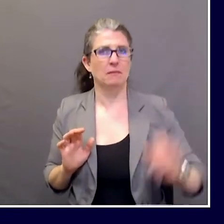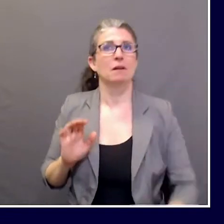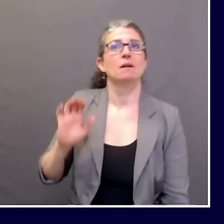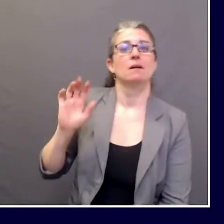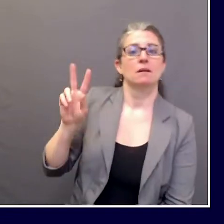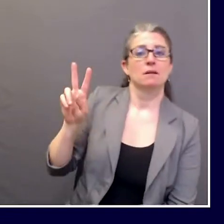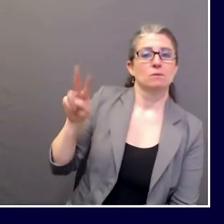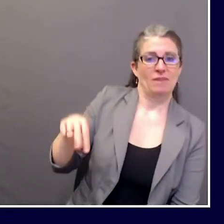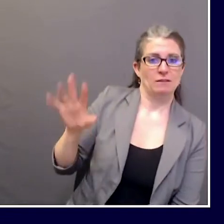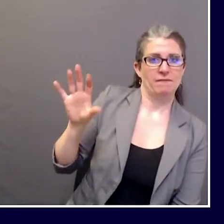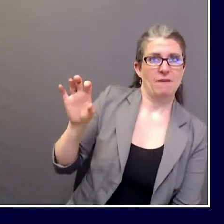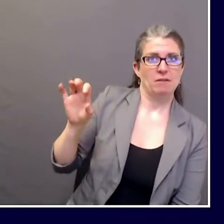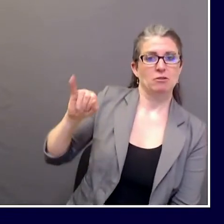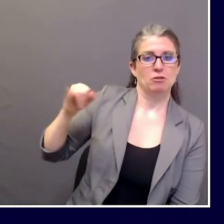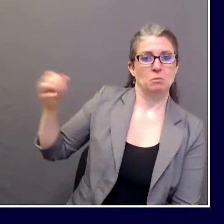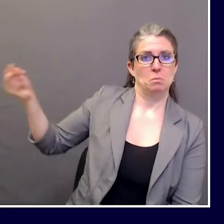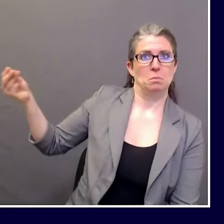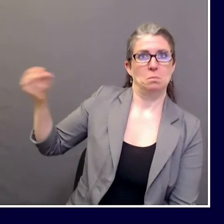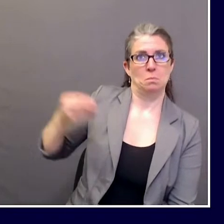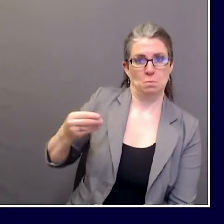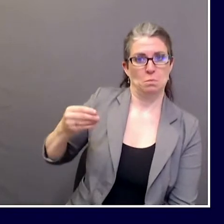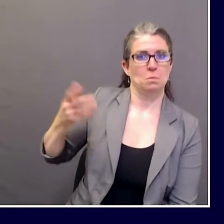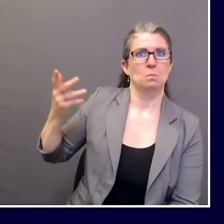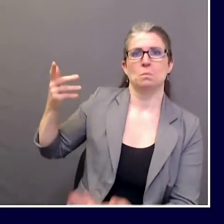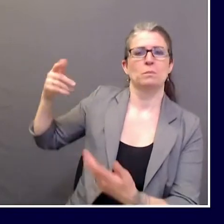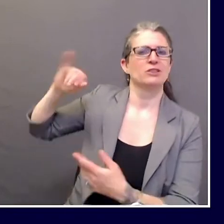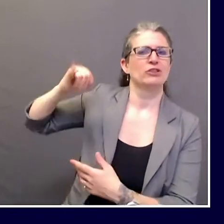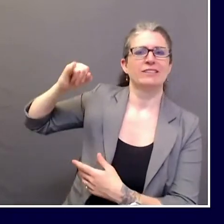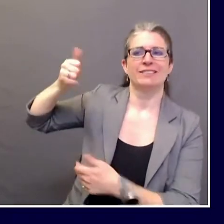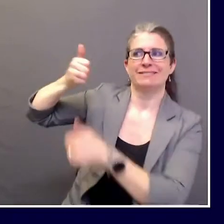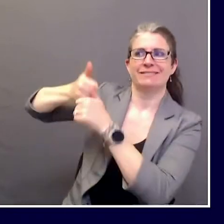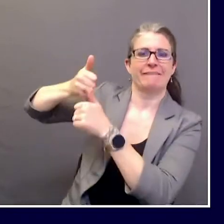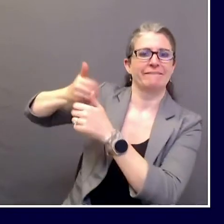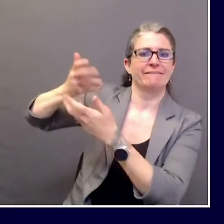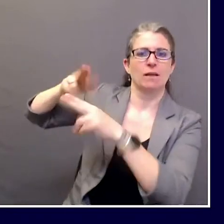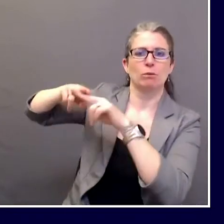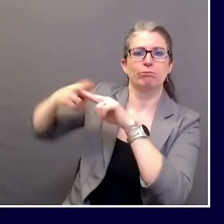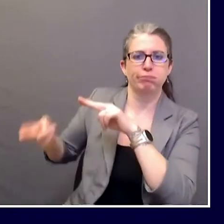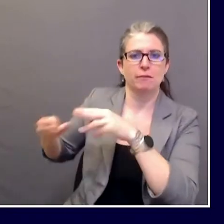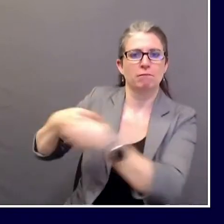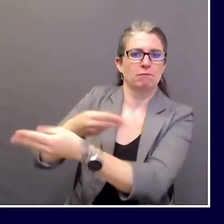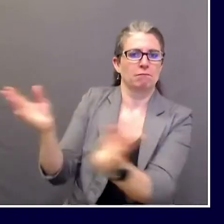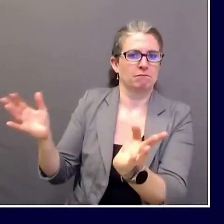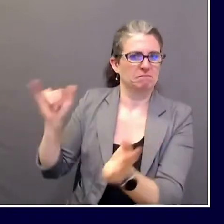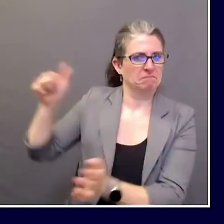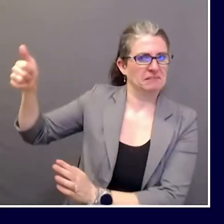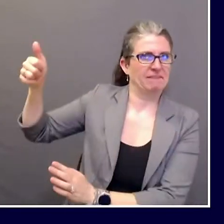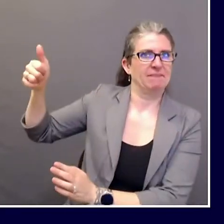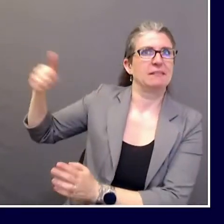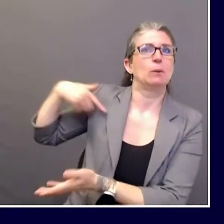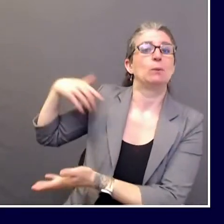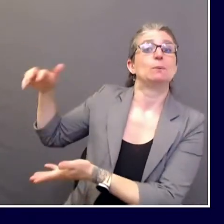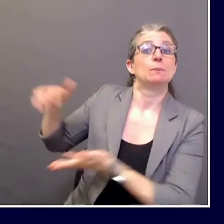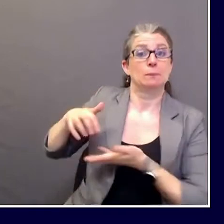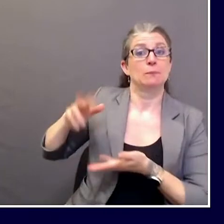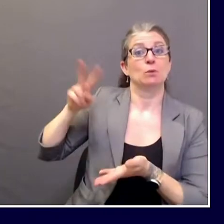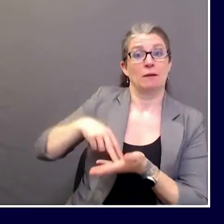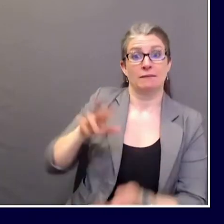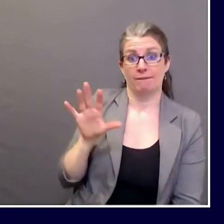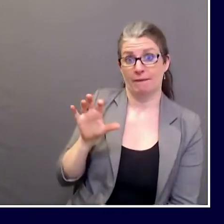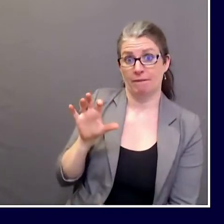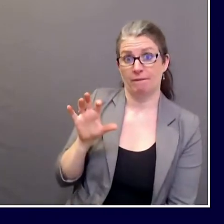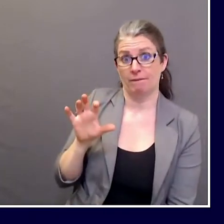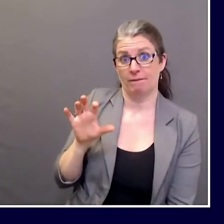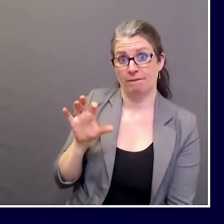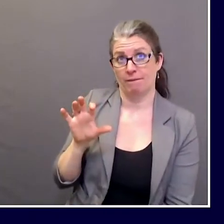the J&J distribution. Of those 2,500 doses, 2,200 were dedicated to the mobile vaccine unit, and those are the ones that we